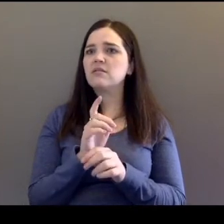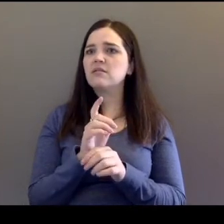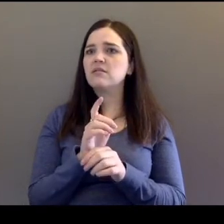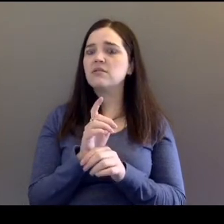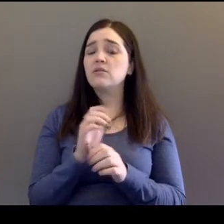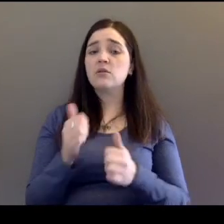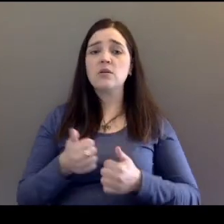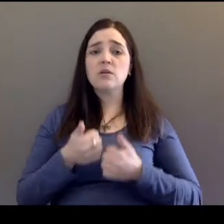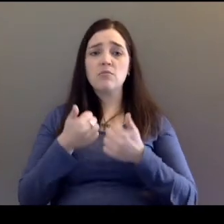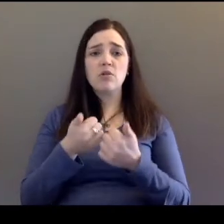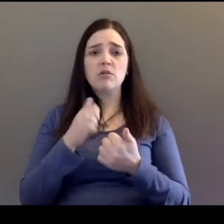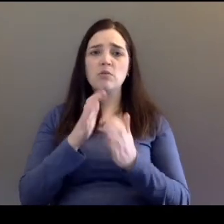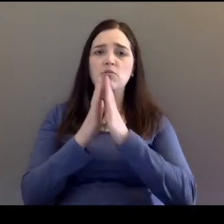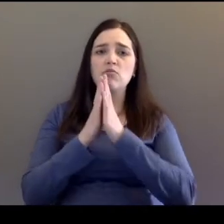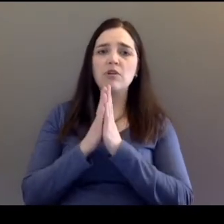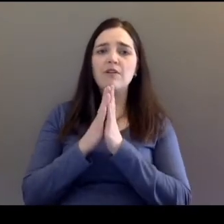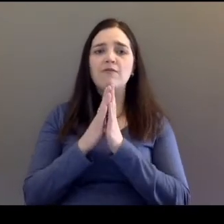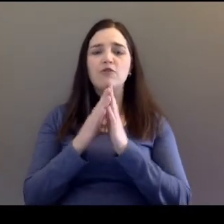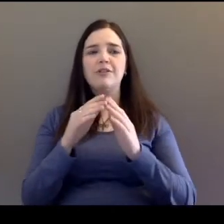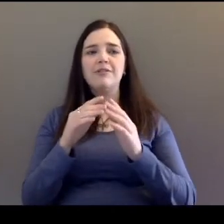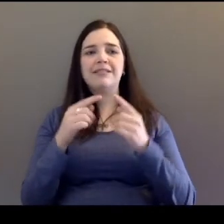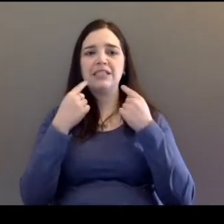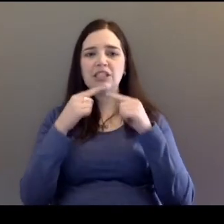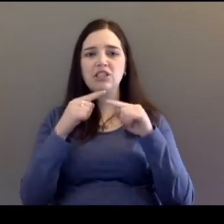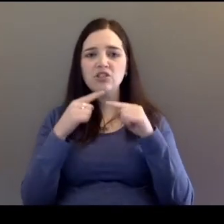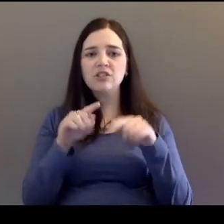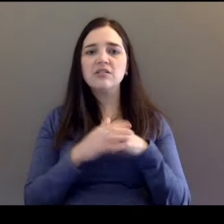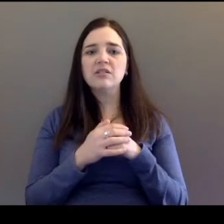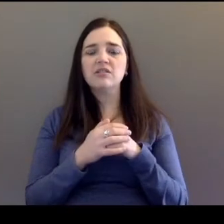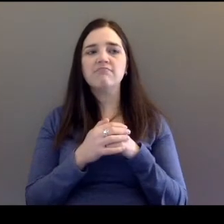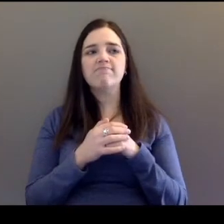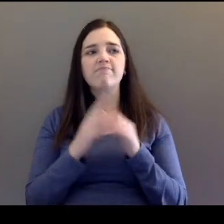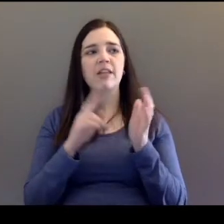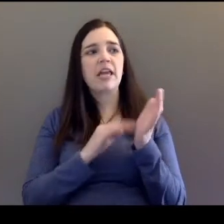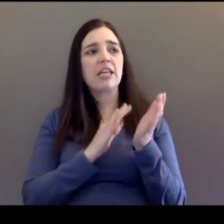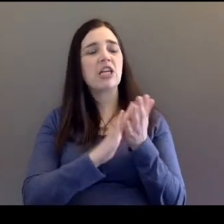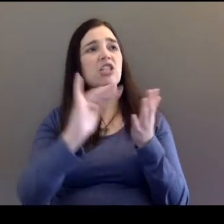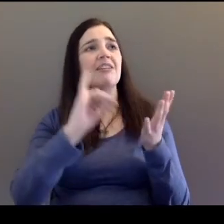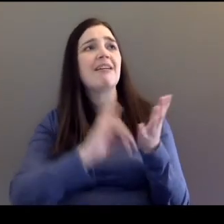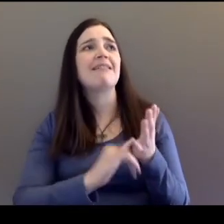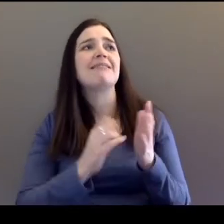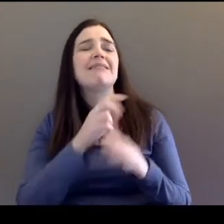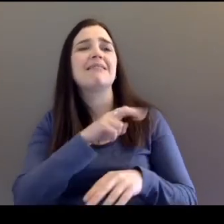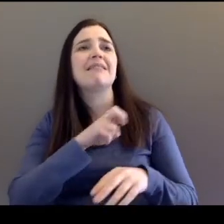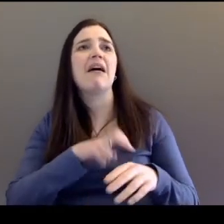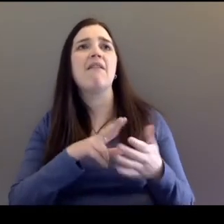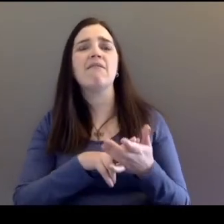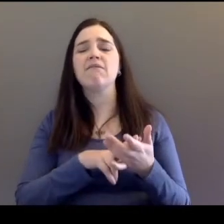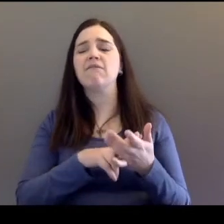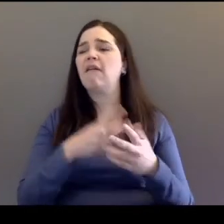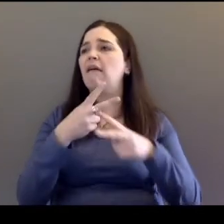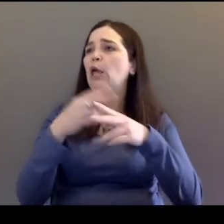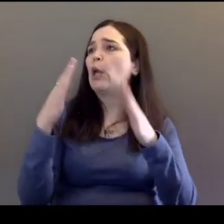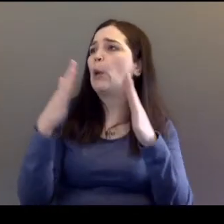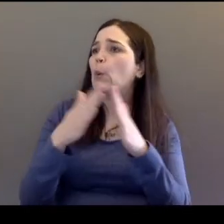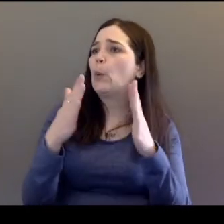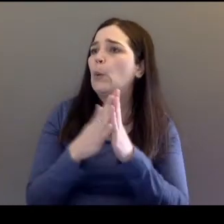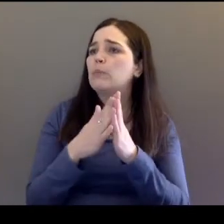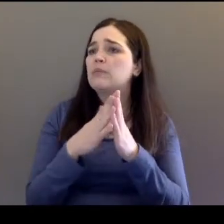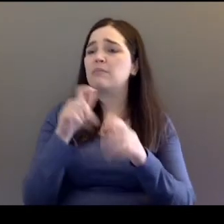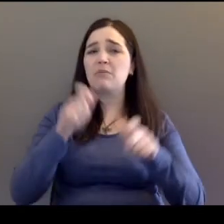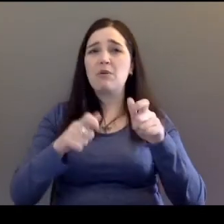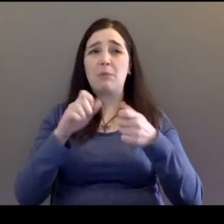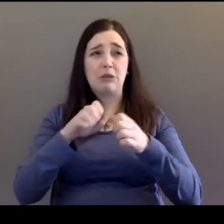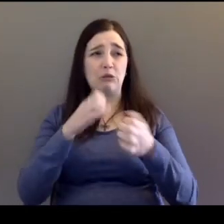And this morning we would pray for teachers, for NHS staff, for those in care homes and those that keep shops